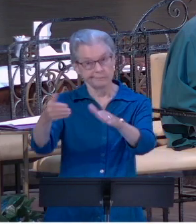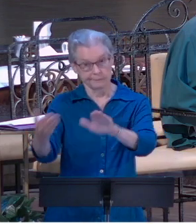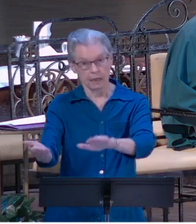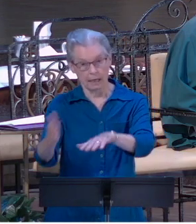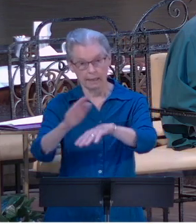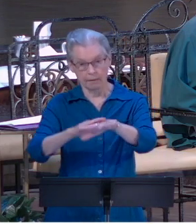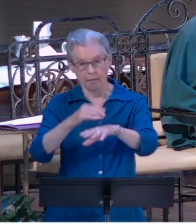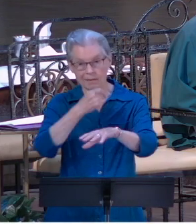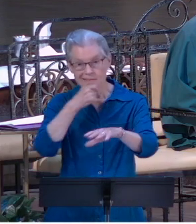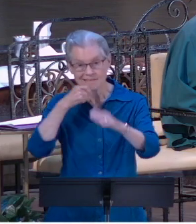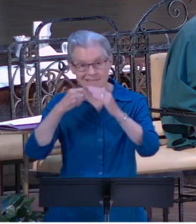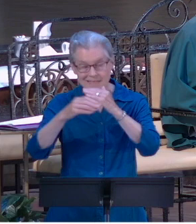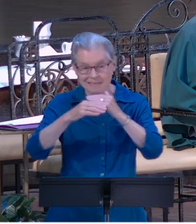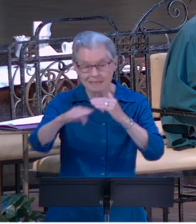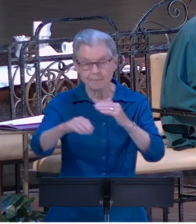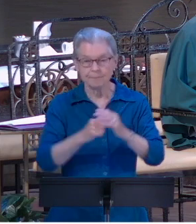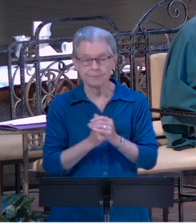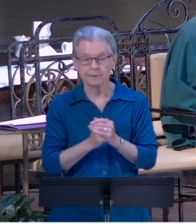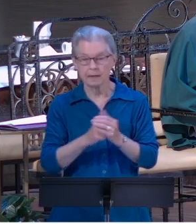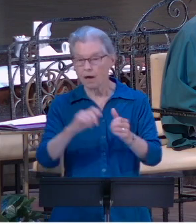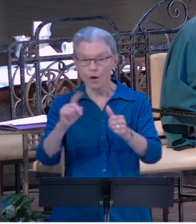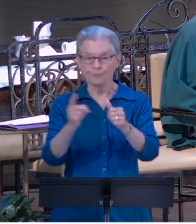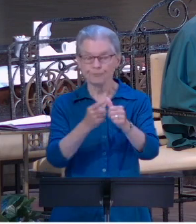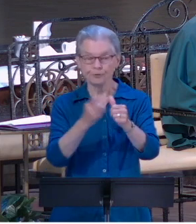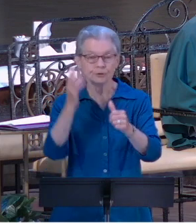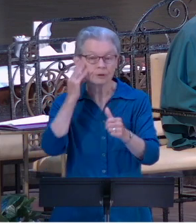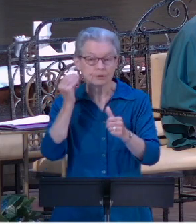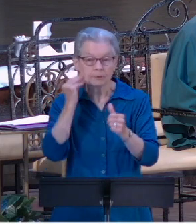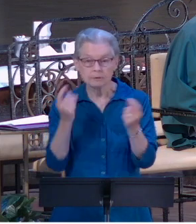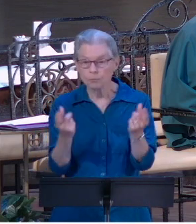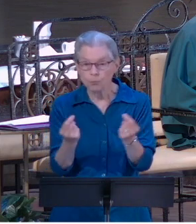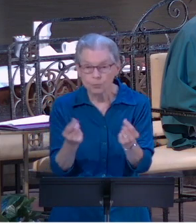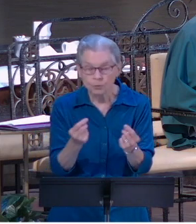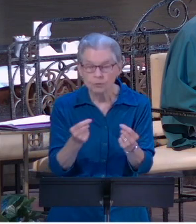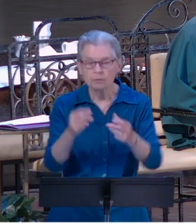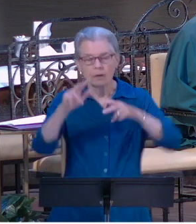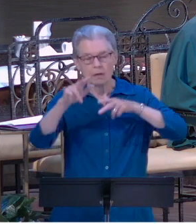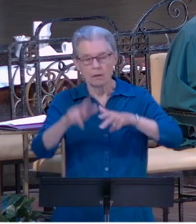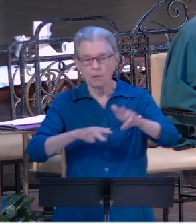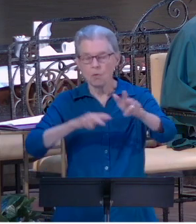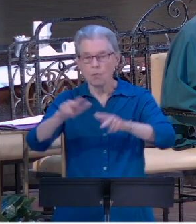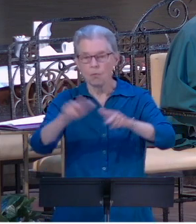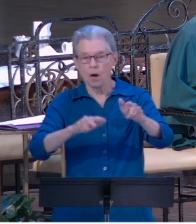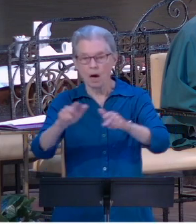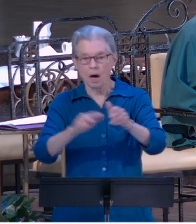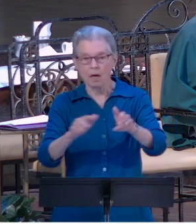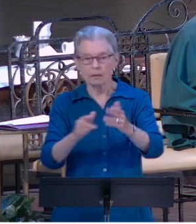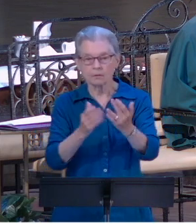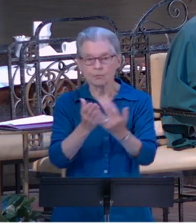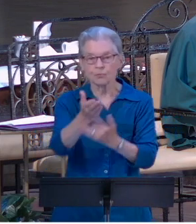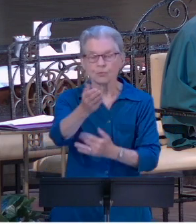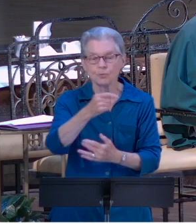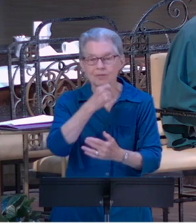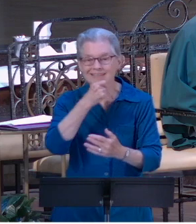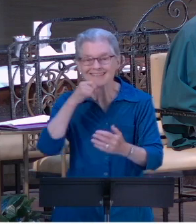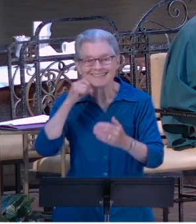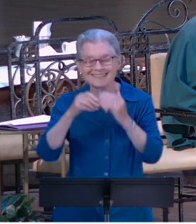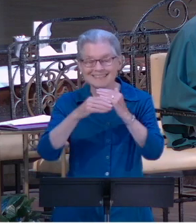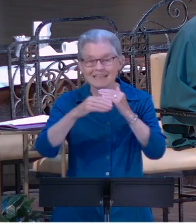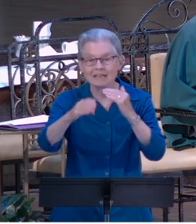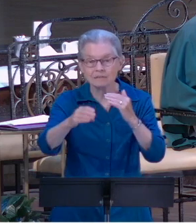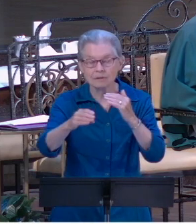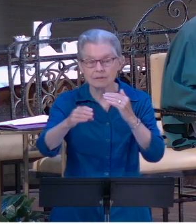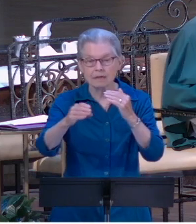Our first experience as a delegation was to walk in the desert on a rugged trail that migrants, including women